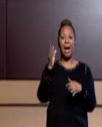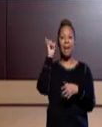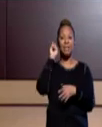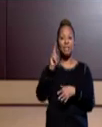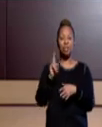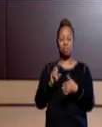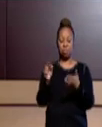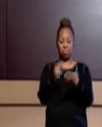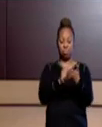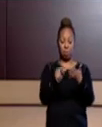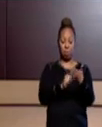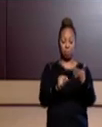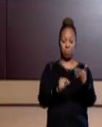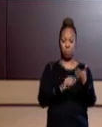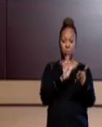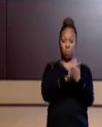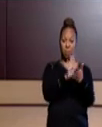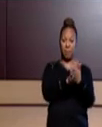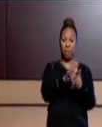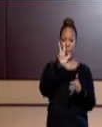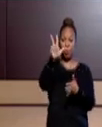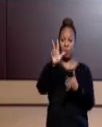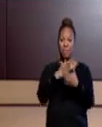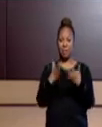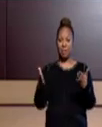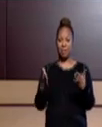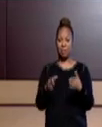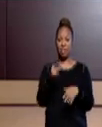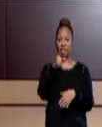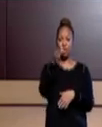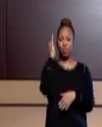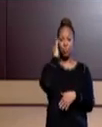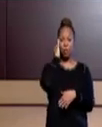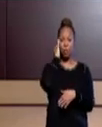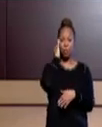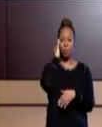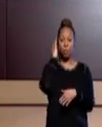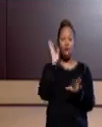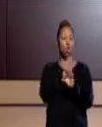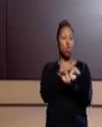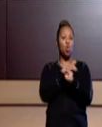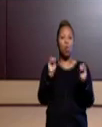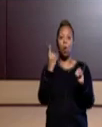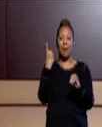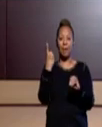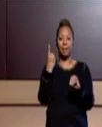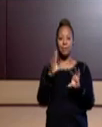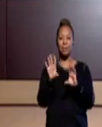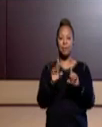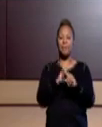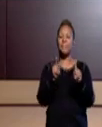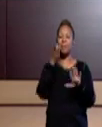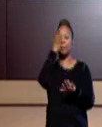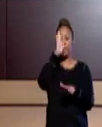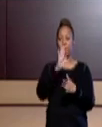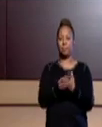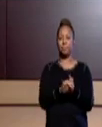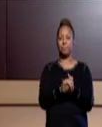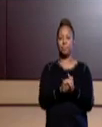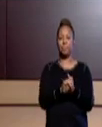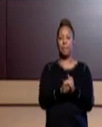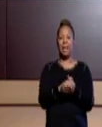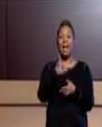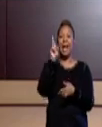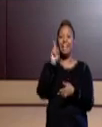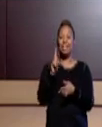take a piece of paper out. I need you to write down three things that you know nobody did but God. I